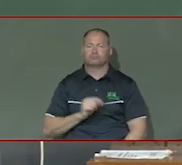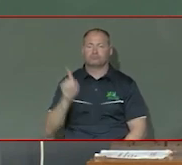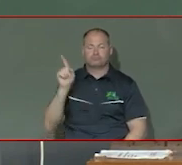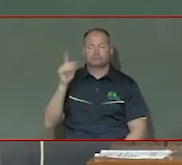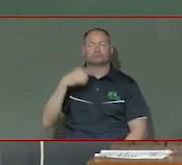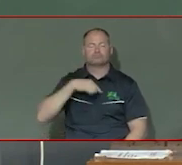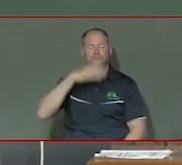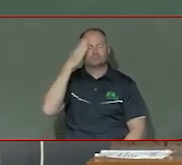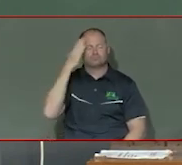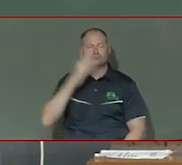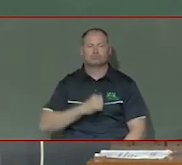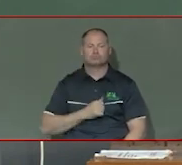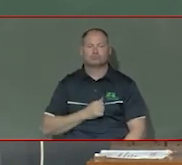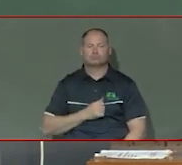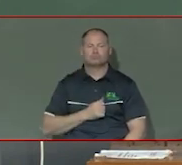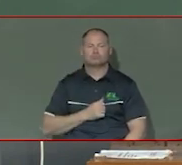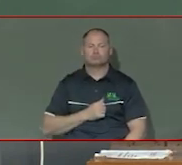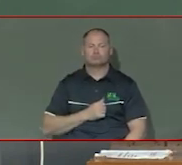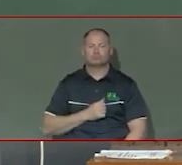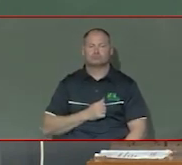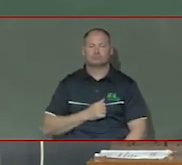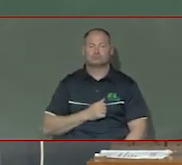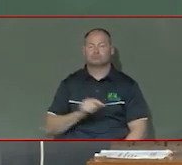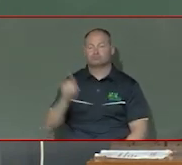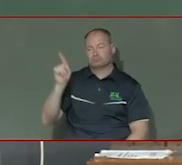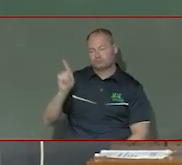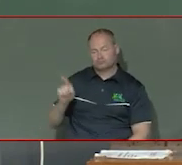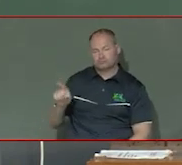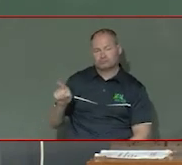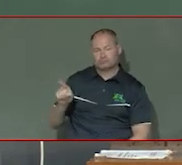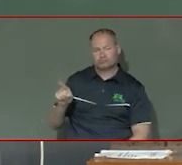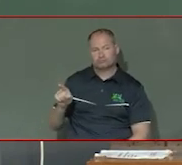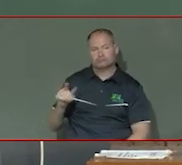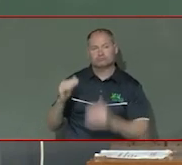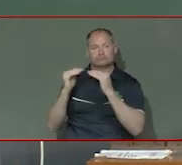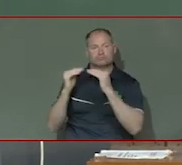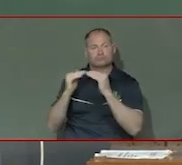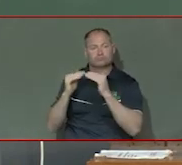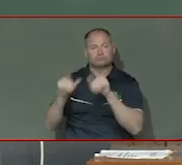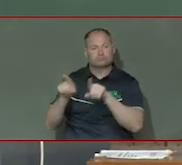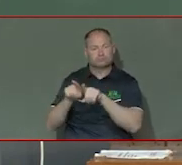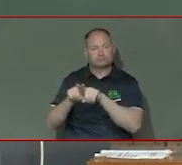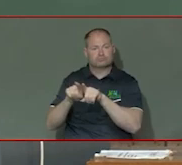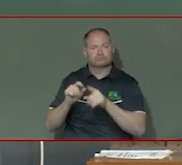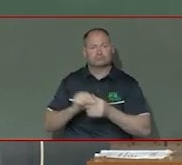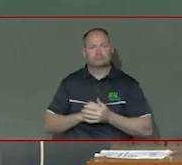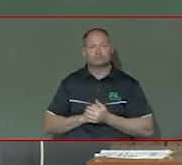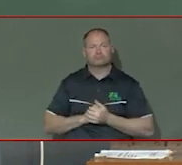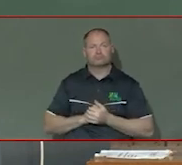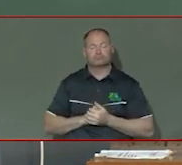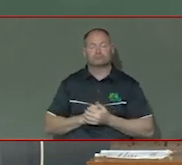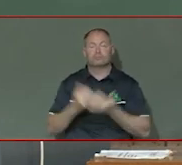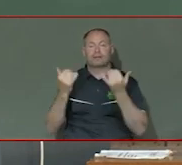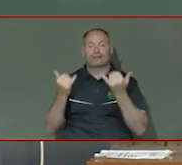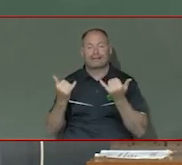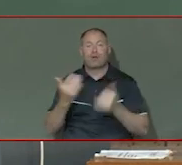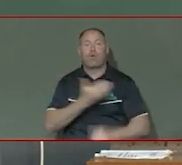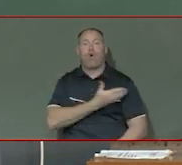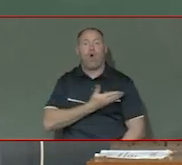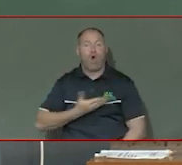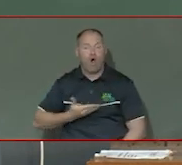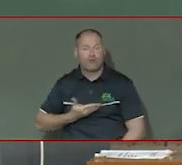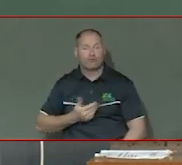theta is also equal to 2 cos squared theta minus 1. If I halve this